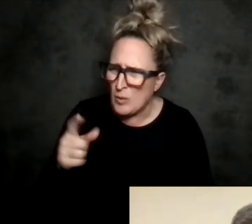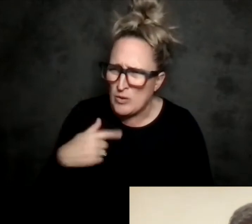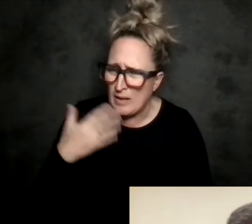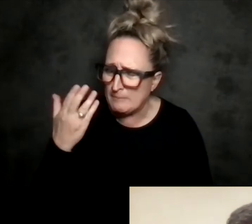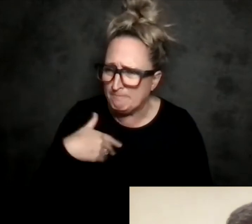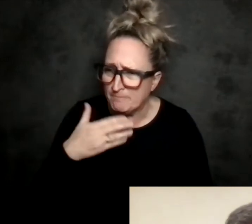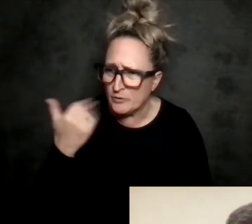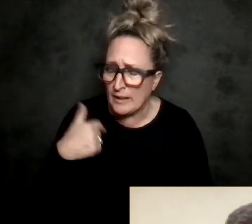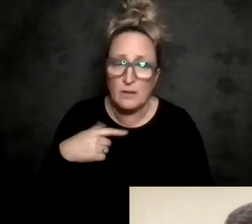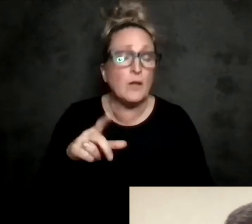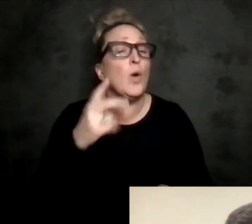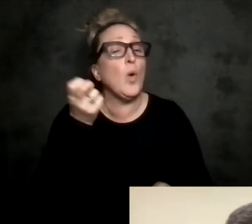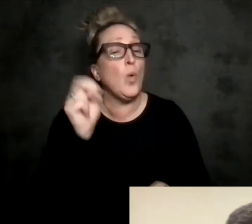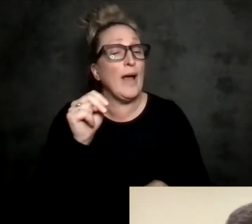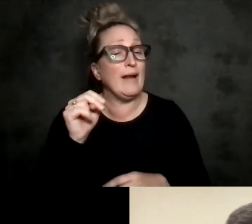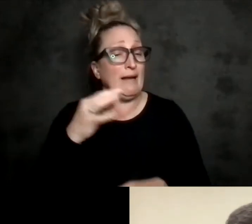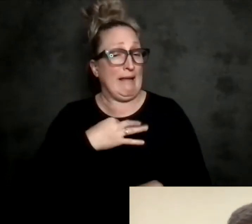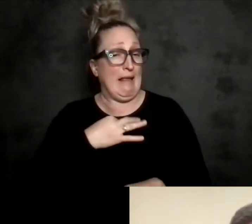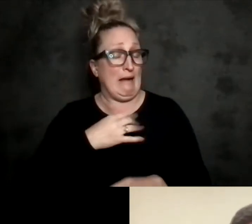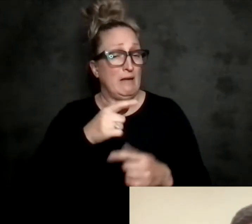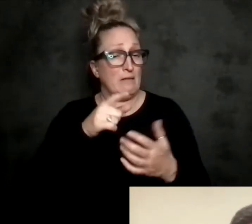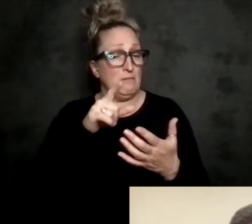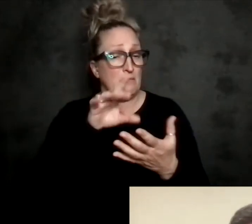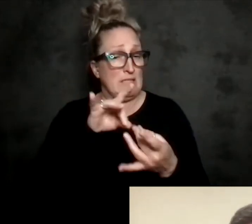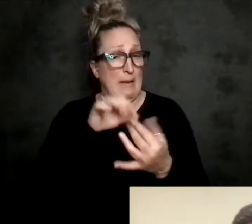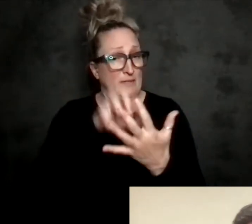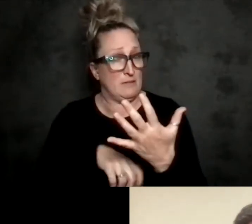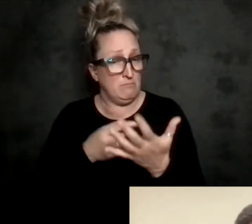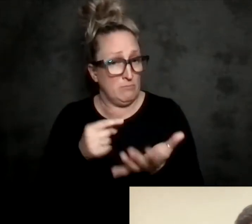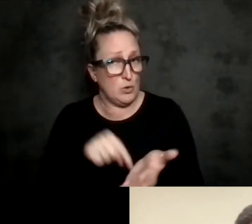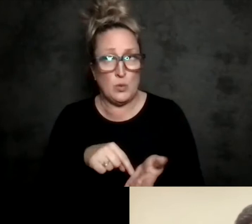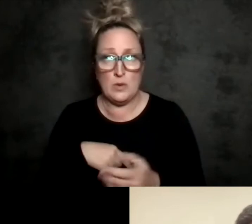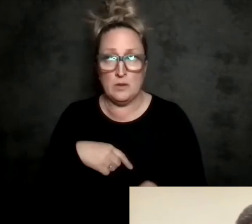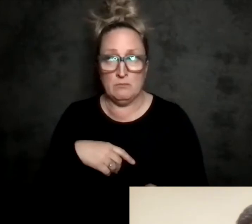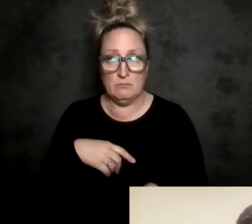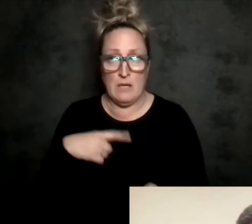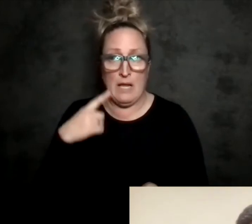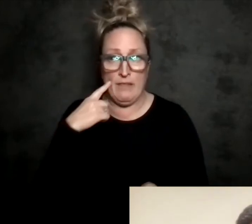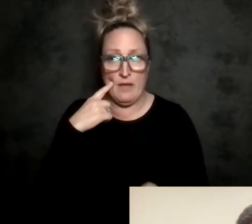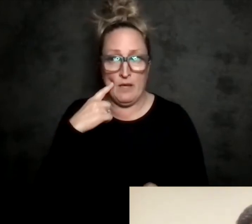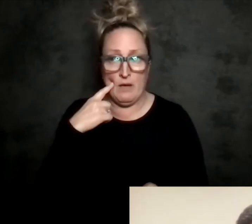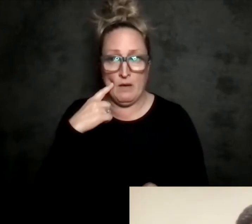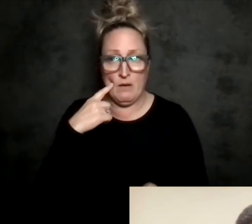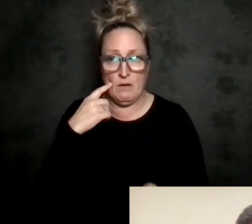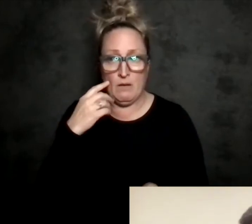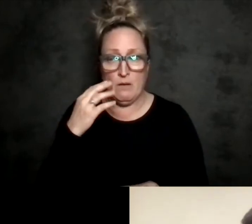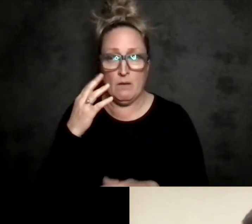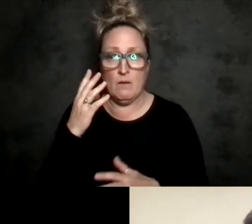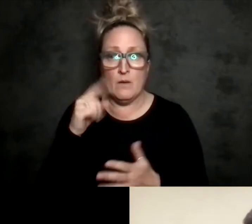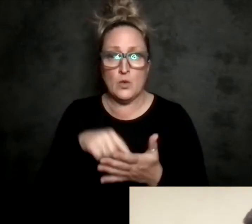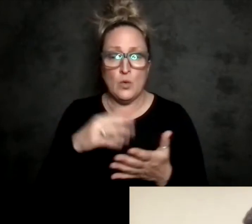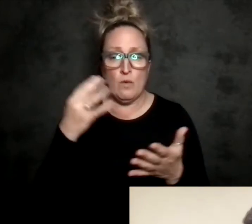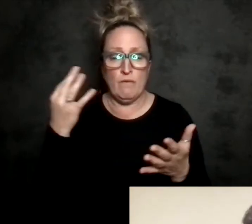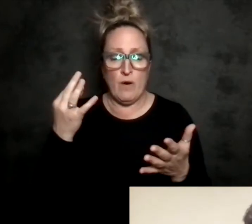Vincent? When are candidate statements due? If I'm not mistaken, they are due